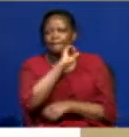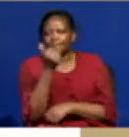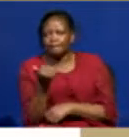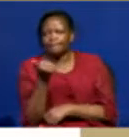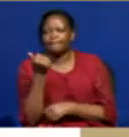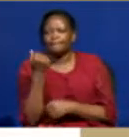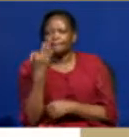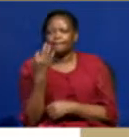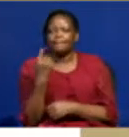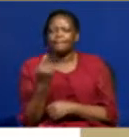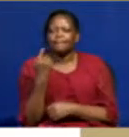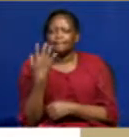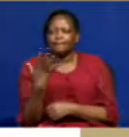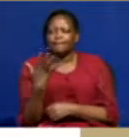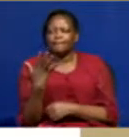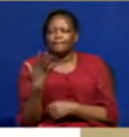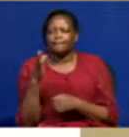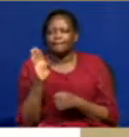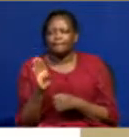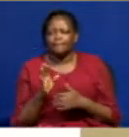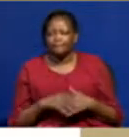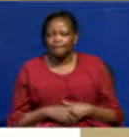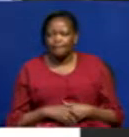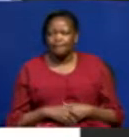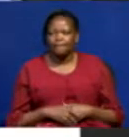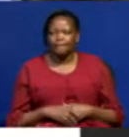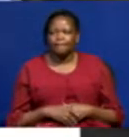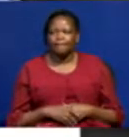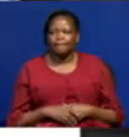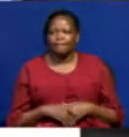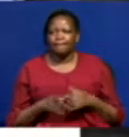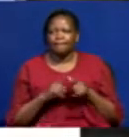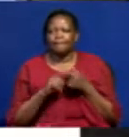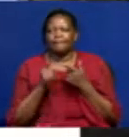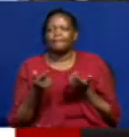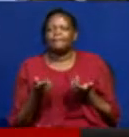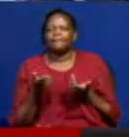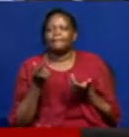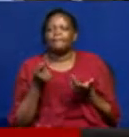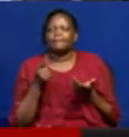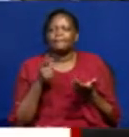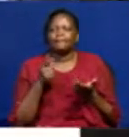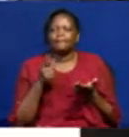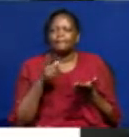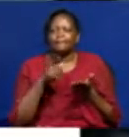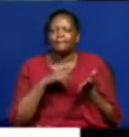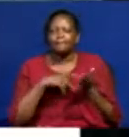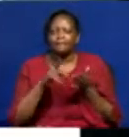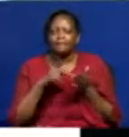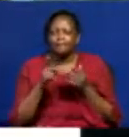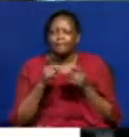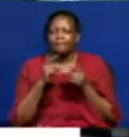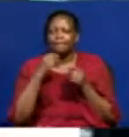claims were 3.5 billion shillings. Long-term claims during the first 3 months of this year were